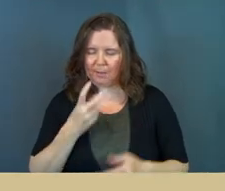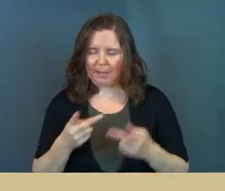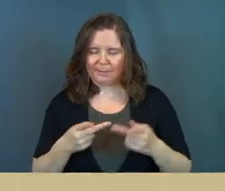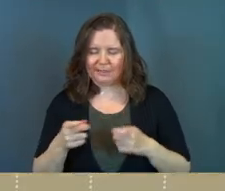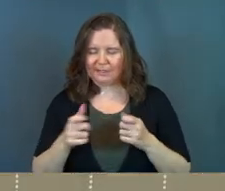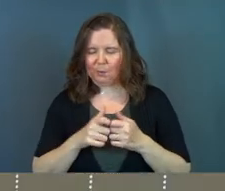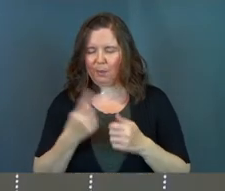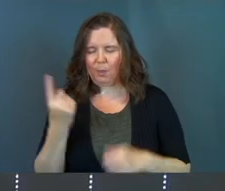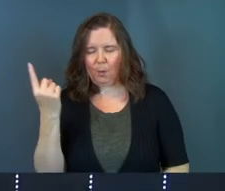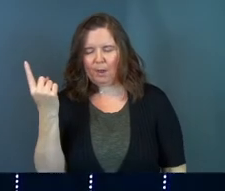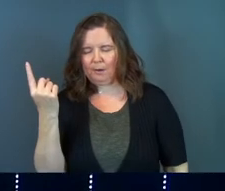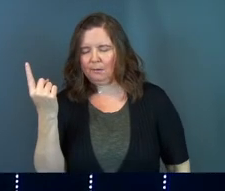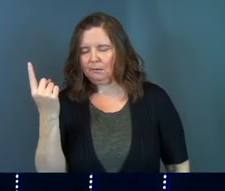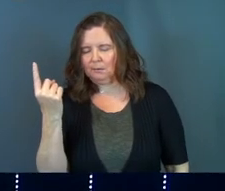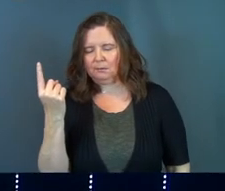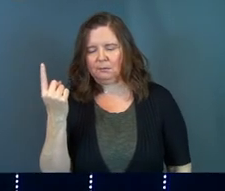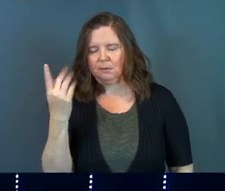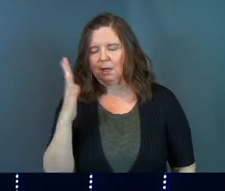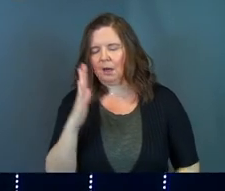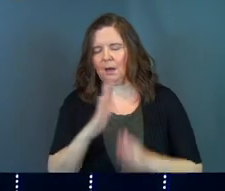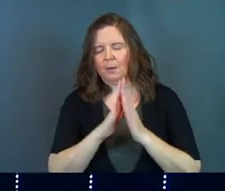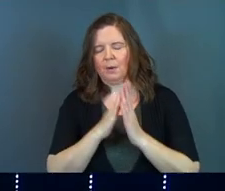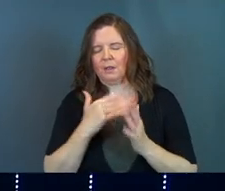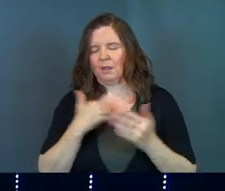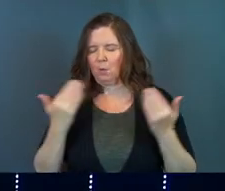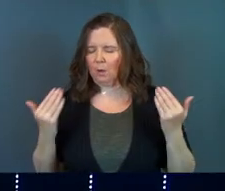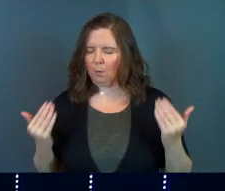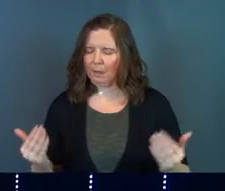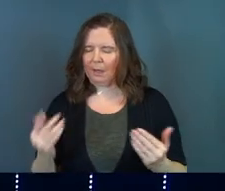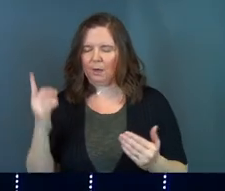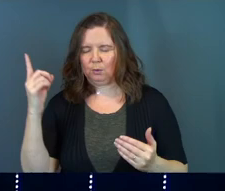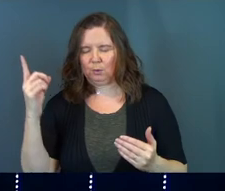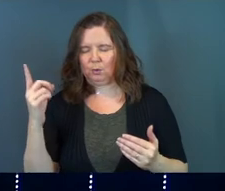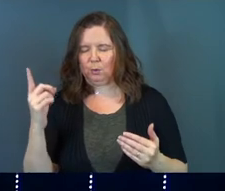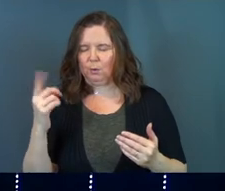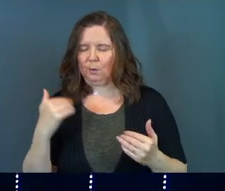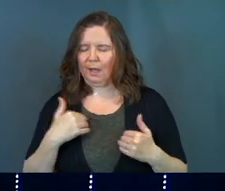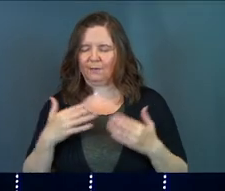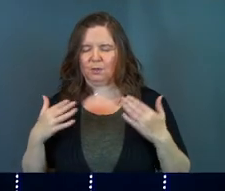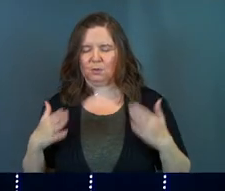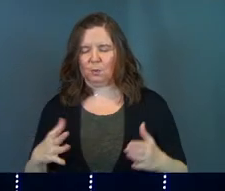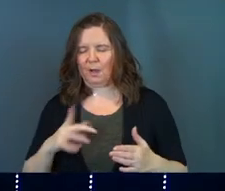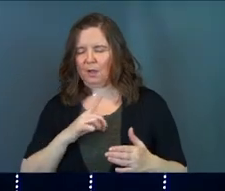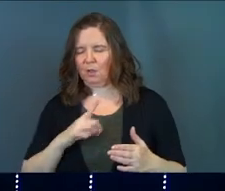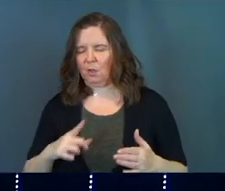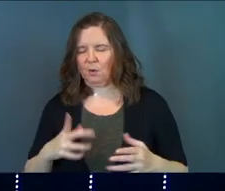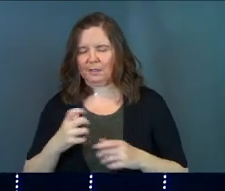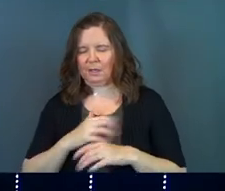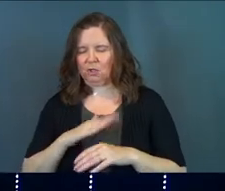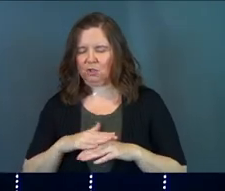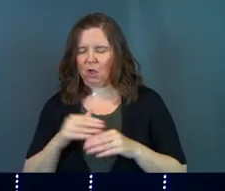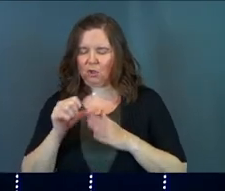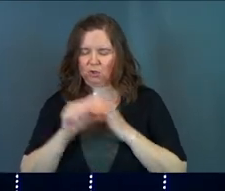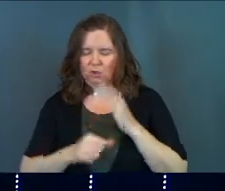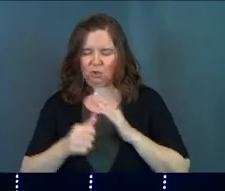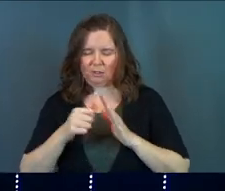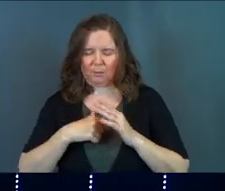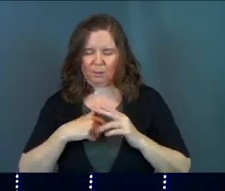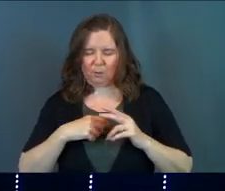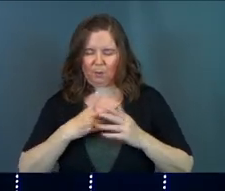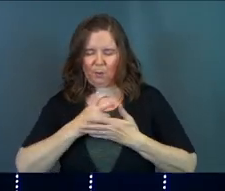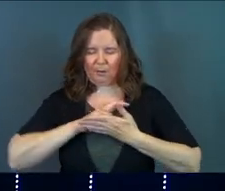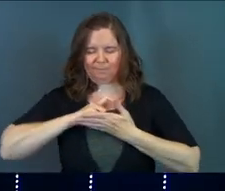spot. Just deal with the one. And God, I pray that we would let you. God, we got this way, Lord. You get us on the surgery table. We want